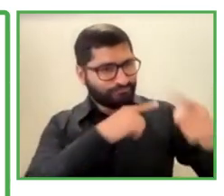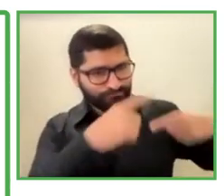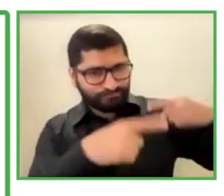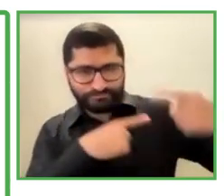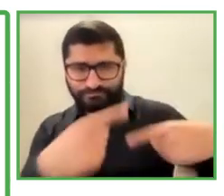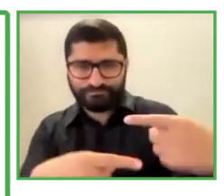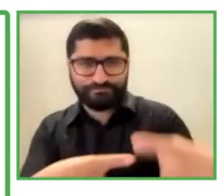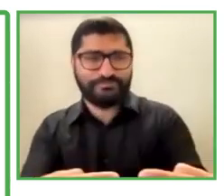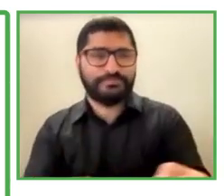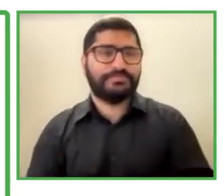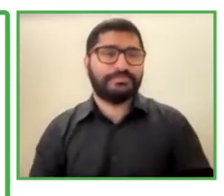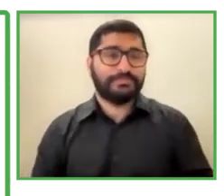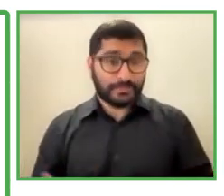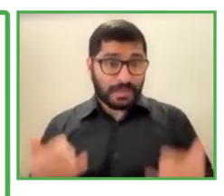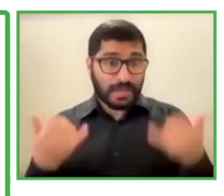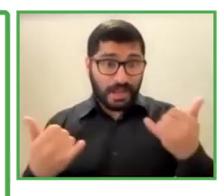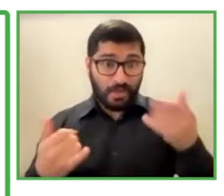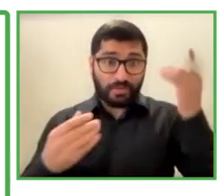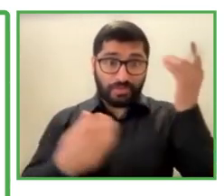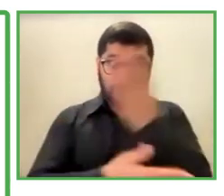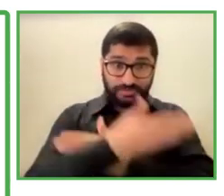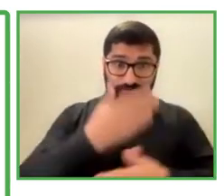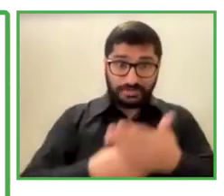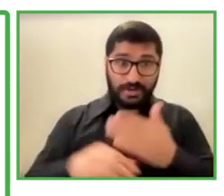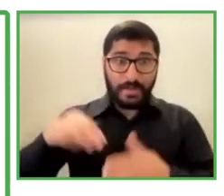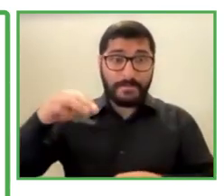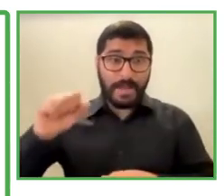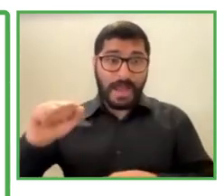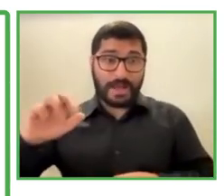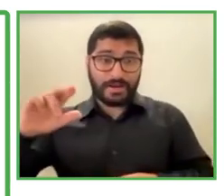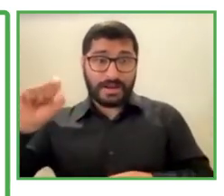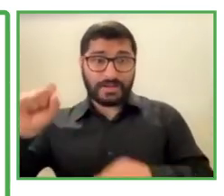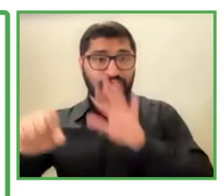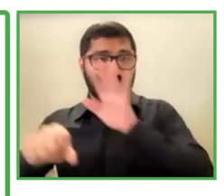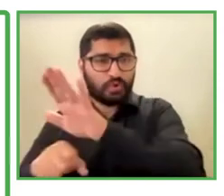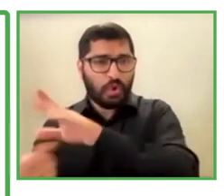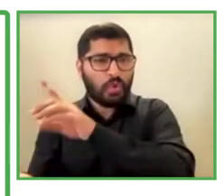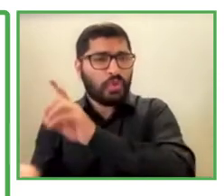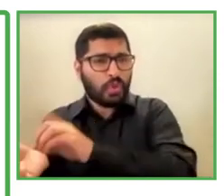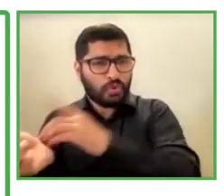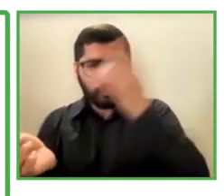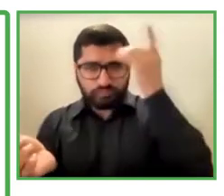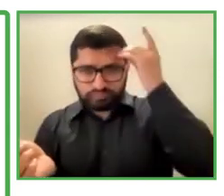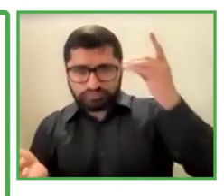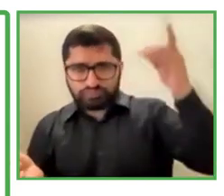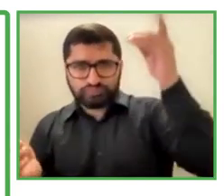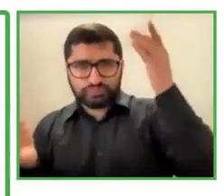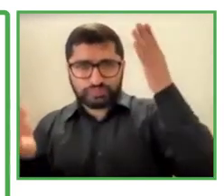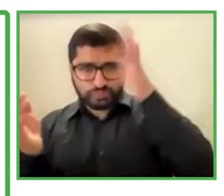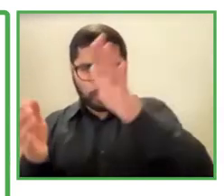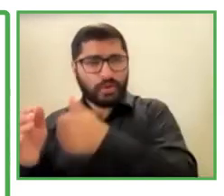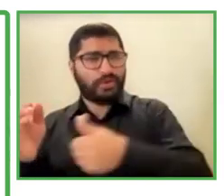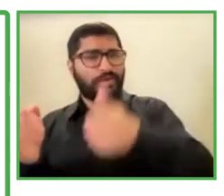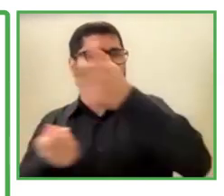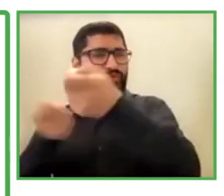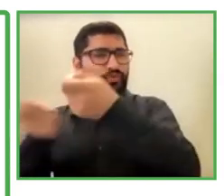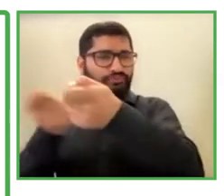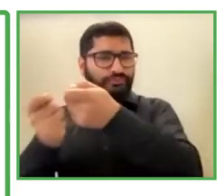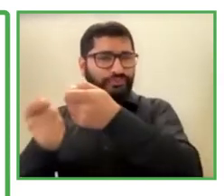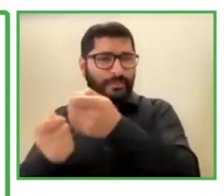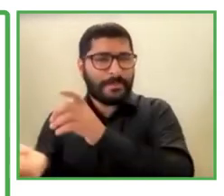side, Marcela Guzmán-Pradena, she is a physiatrist. She is a director of INRPAC from the